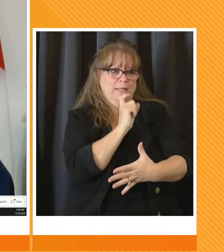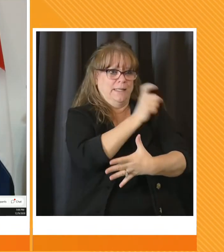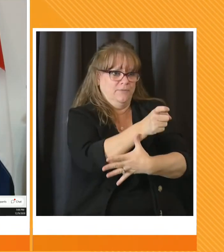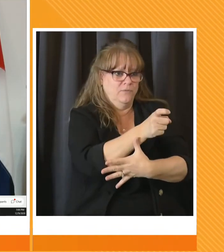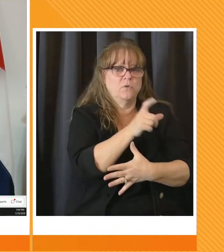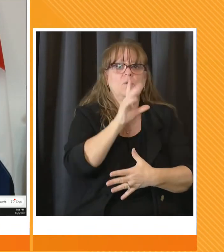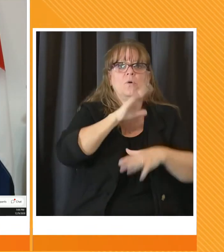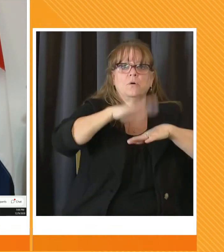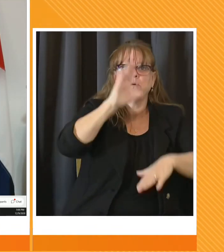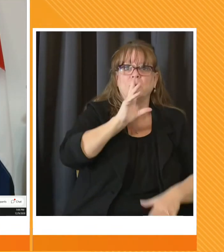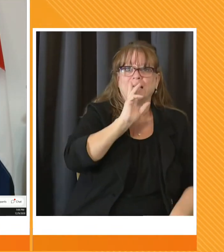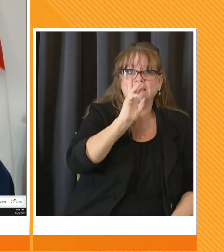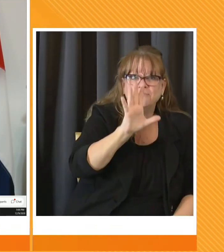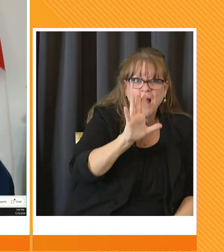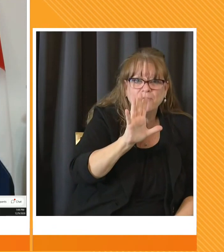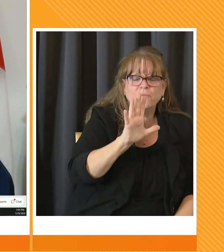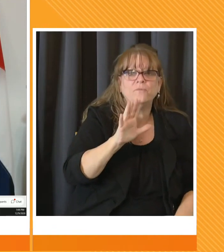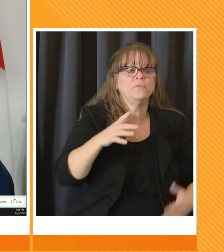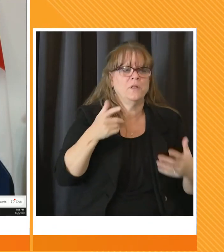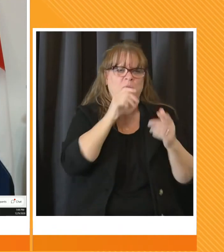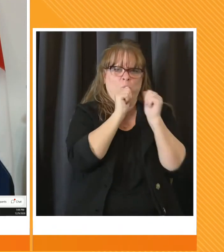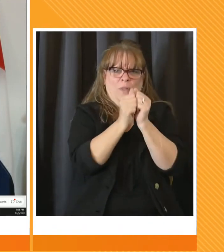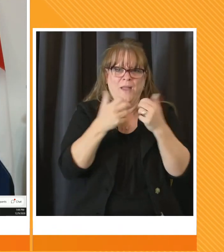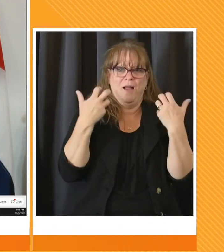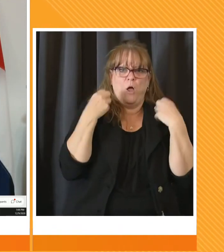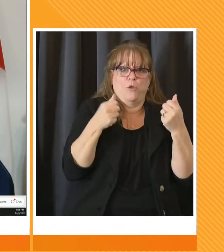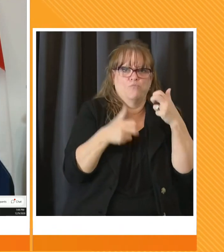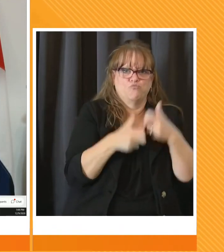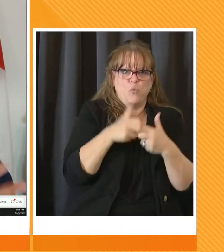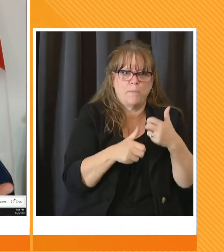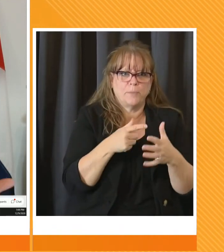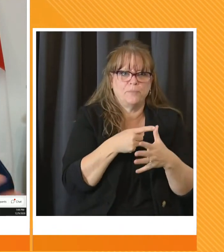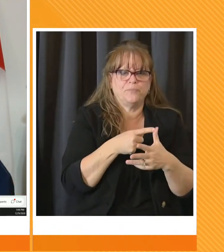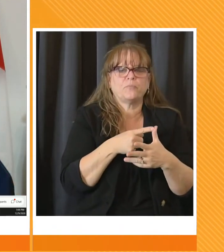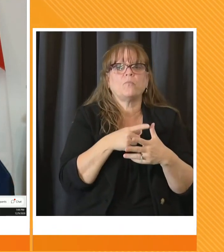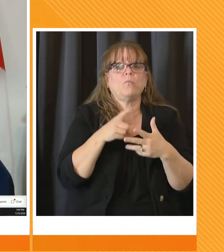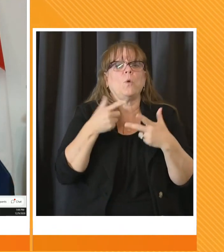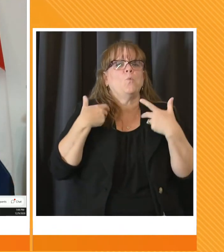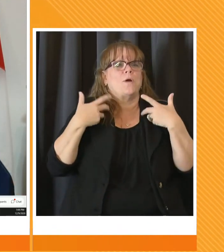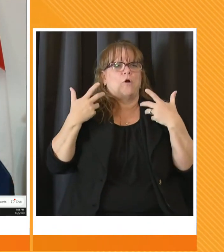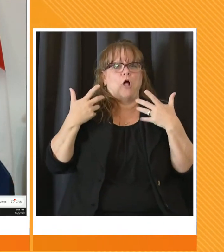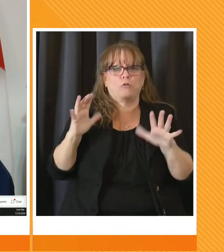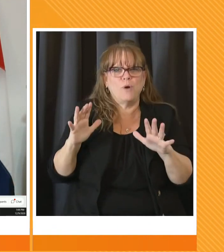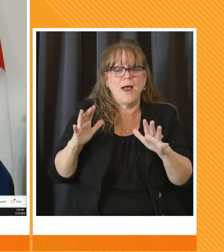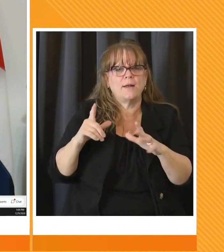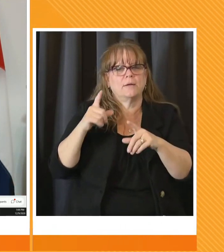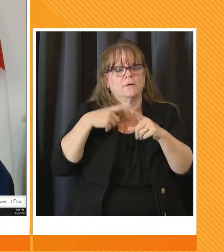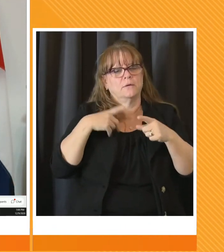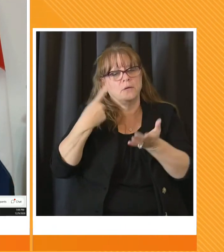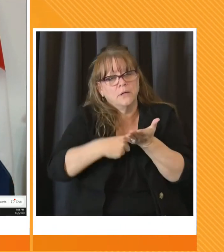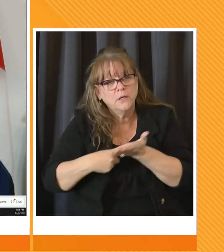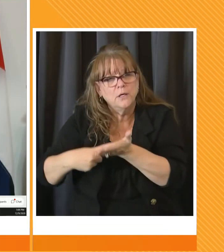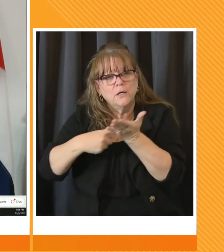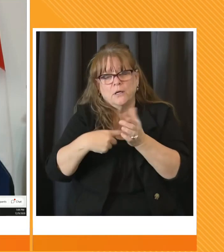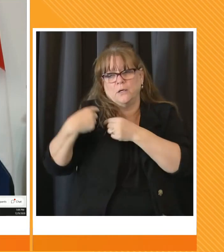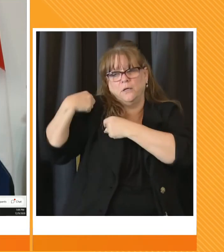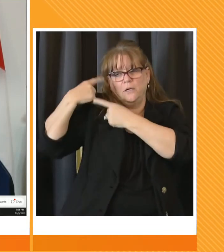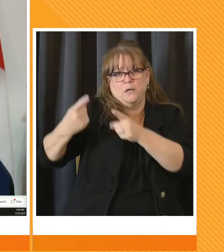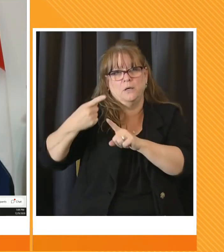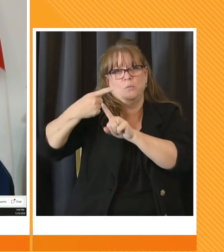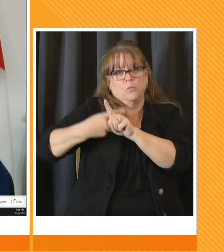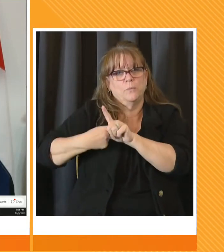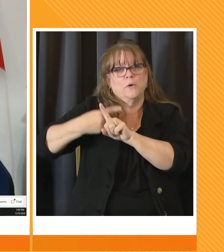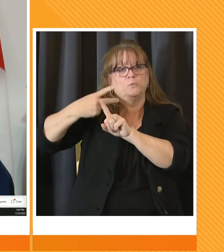process. We work closely with local public health agencies, providers, hospitals, many others. It's going to take everybody working